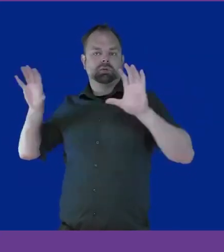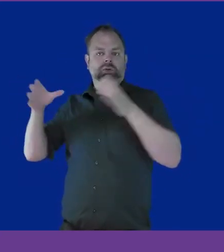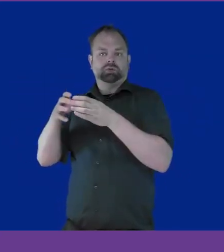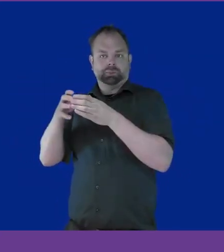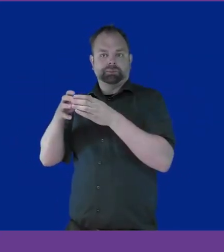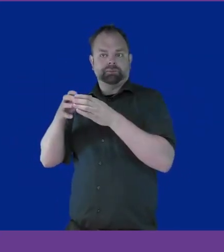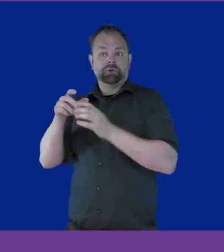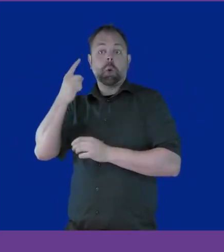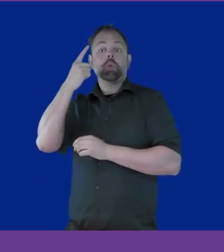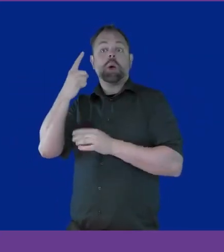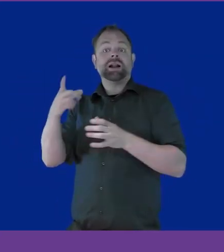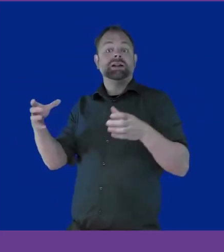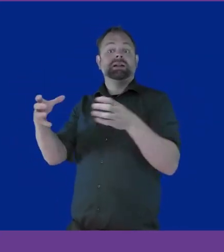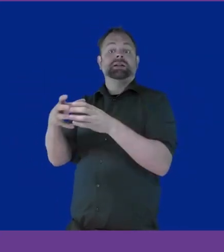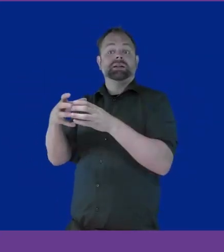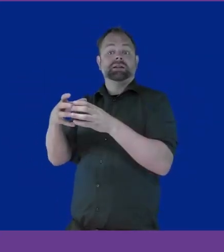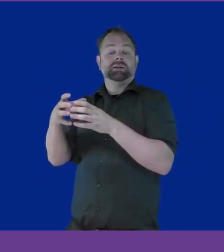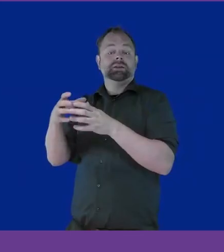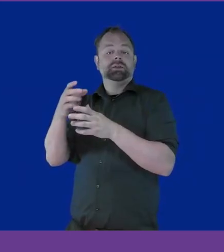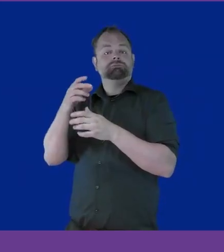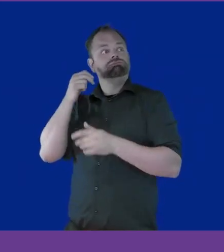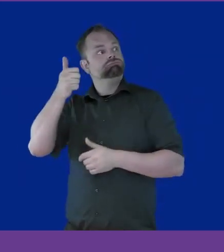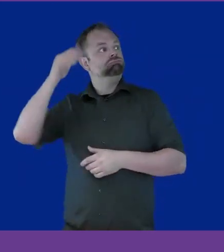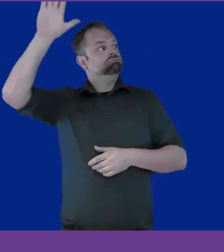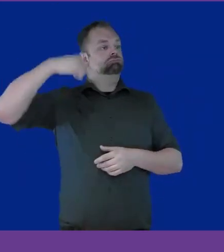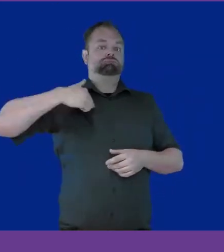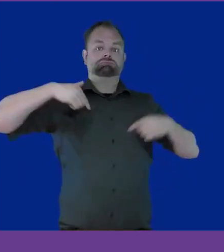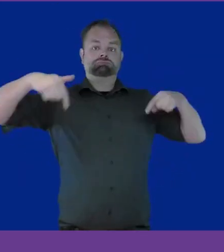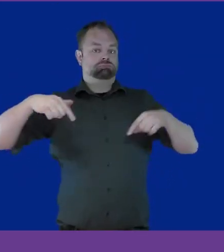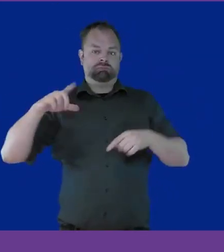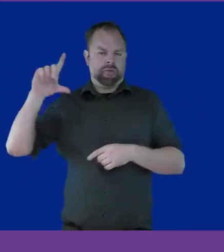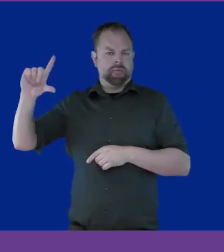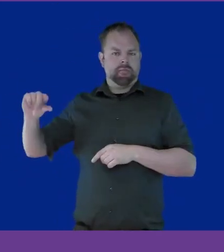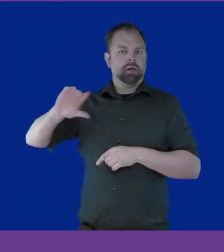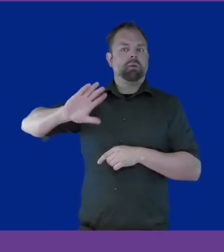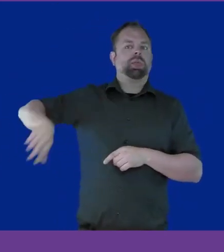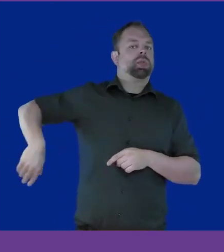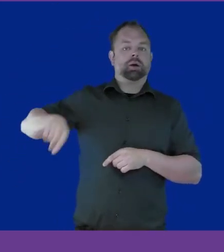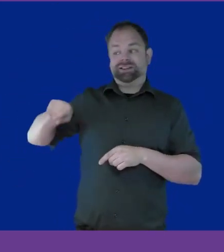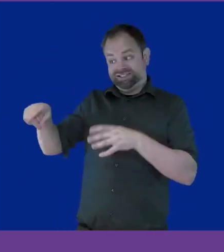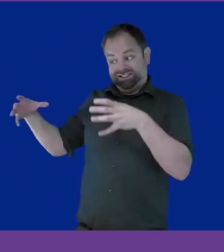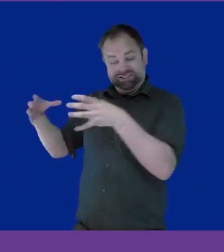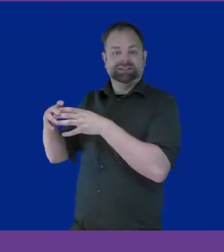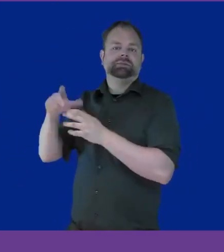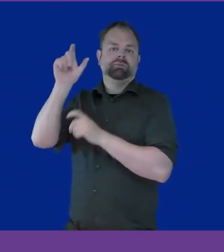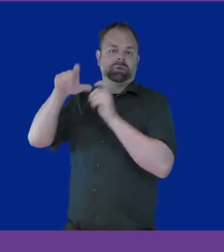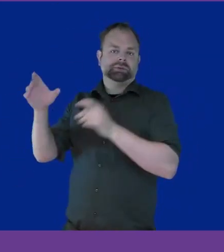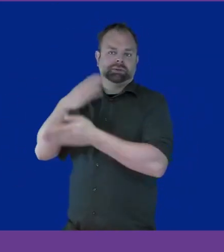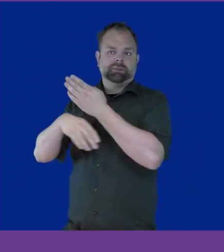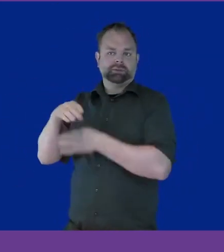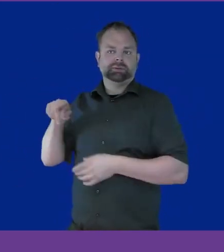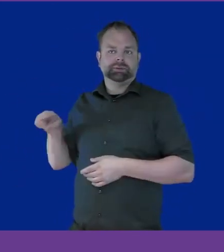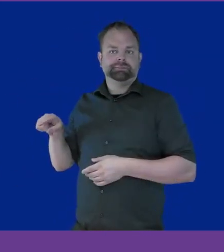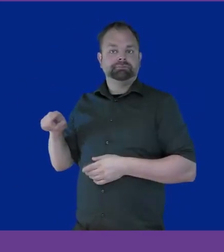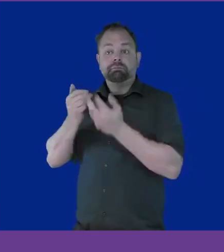on. And we have to integrate these services into this domain. But here I want to stop and want to come to